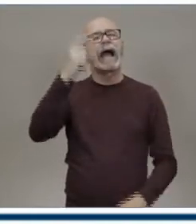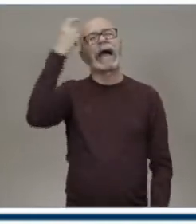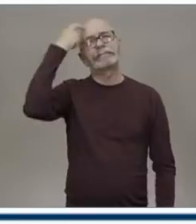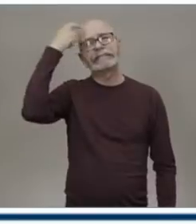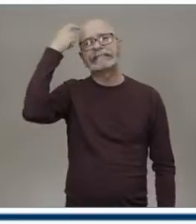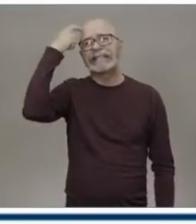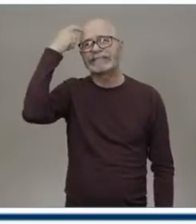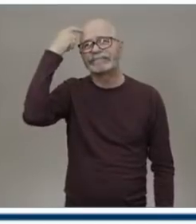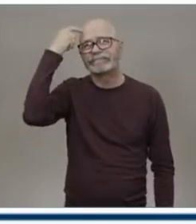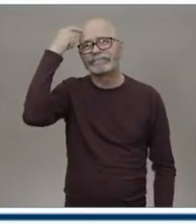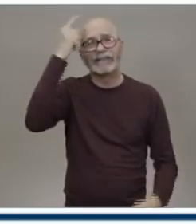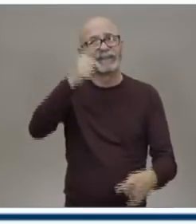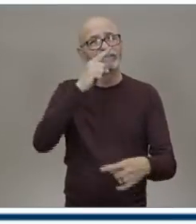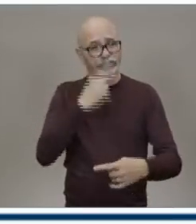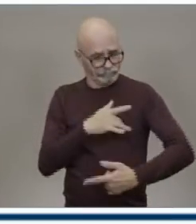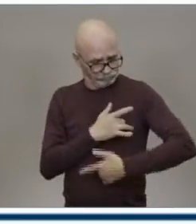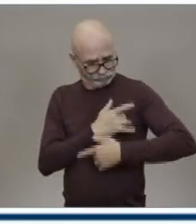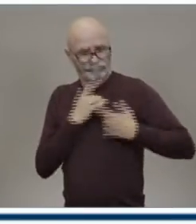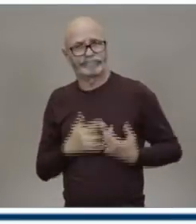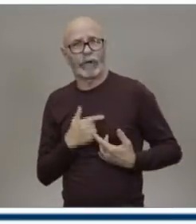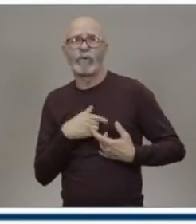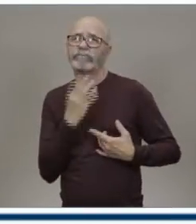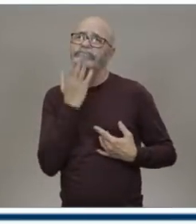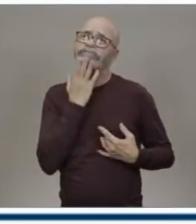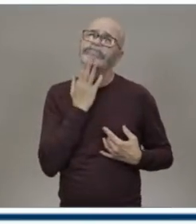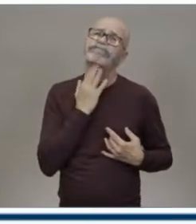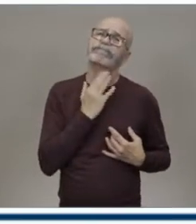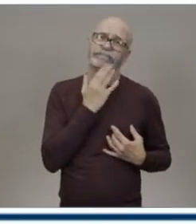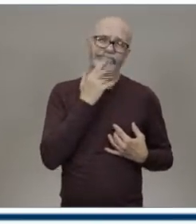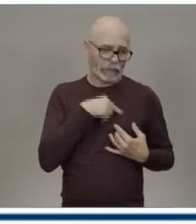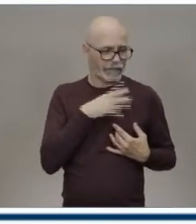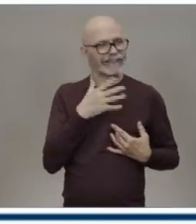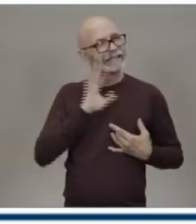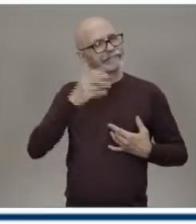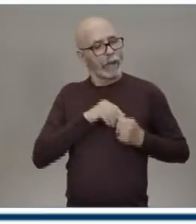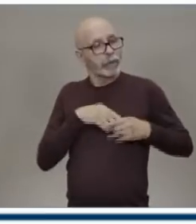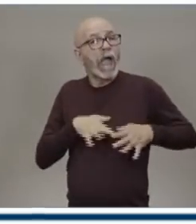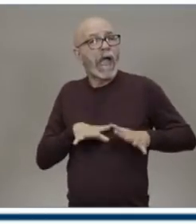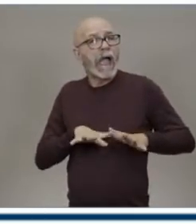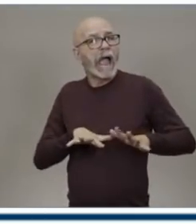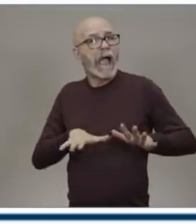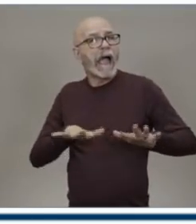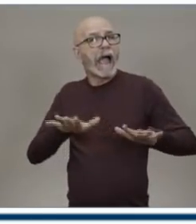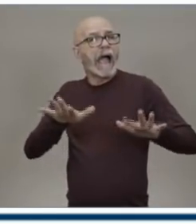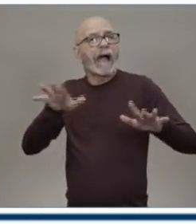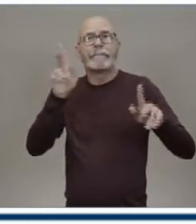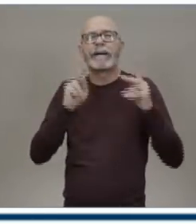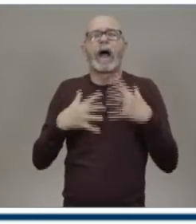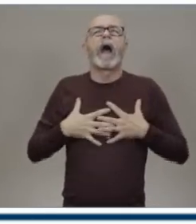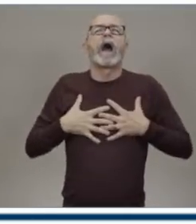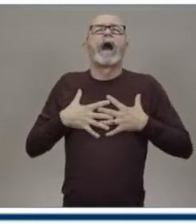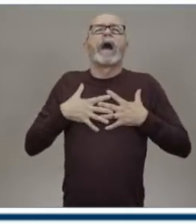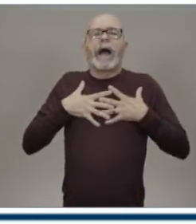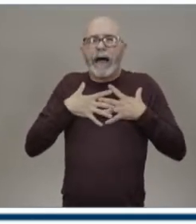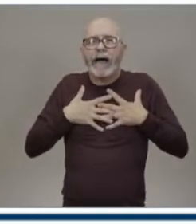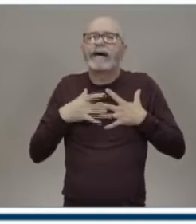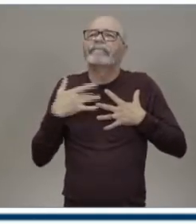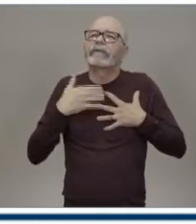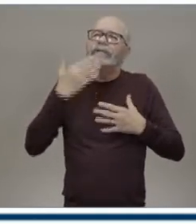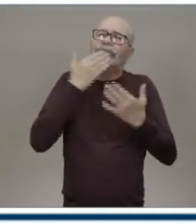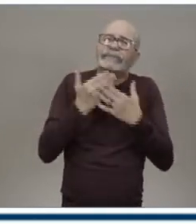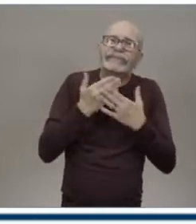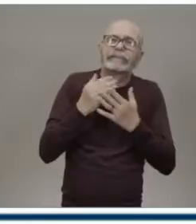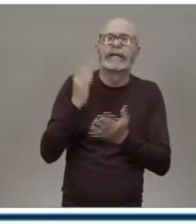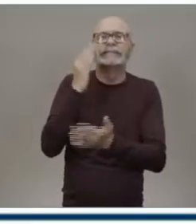virus, time and time again. I know that the COVID response has created significant financial,